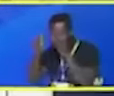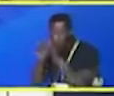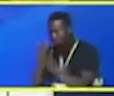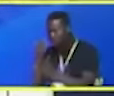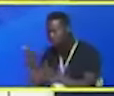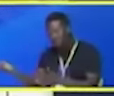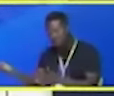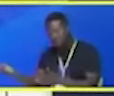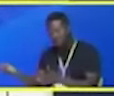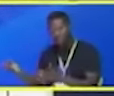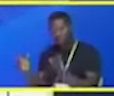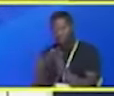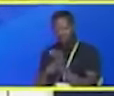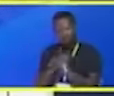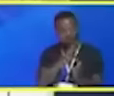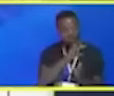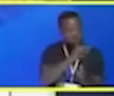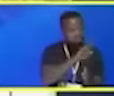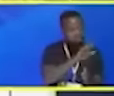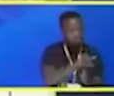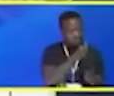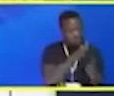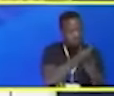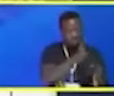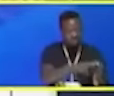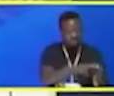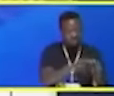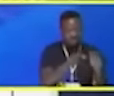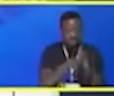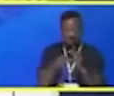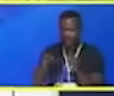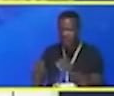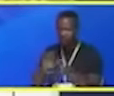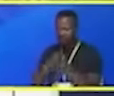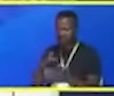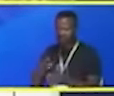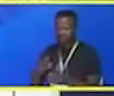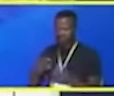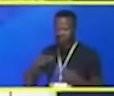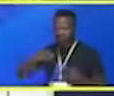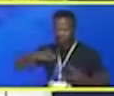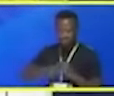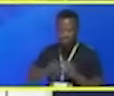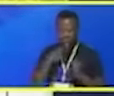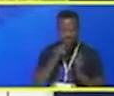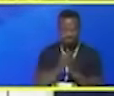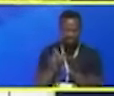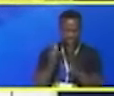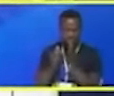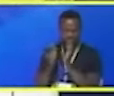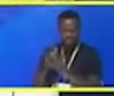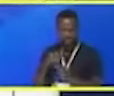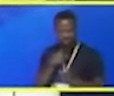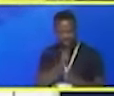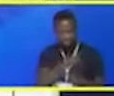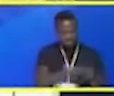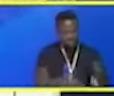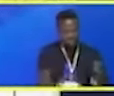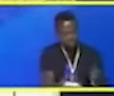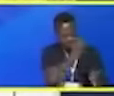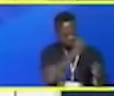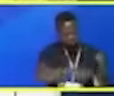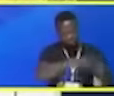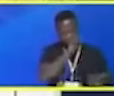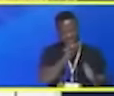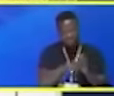is And Mary sat down and Martha became offended and said, come on, I expect Jesus to tell this lady to stand up. Let